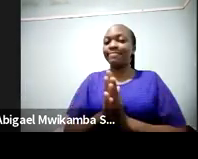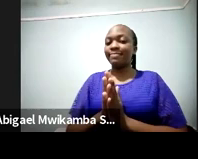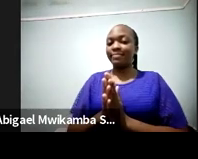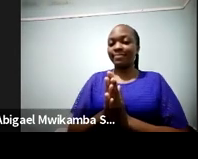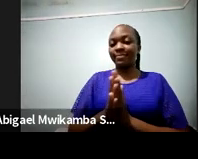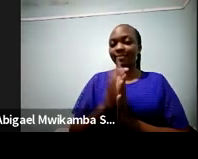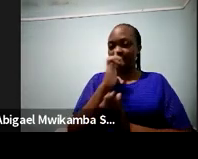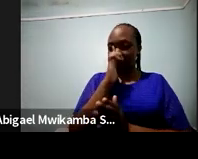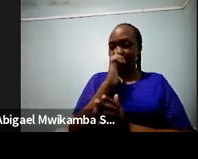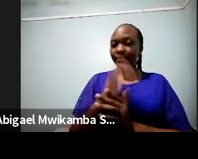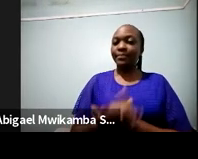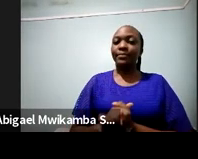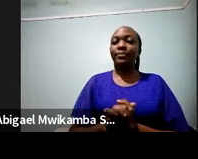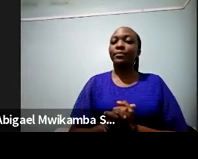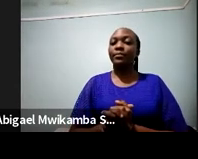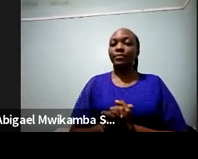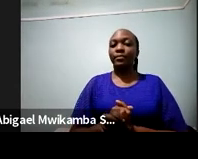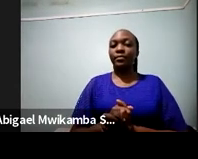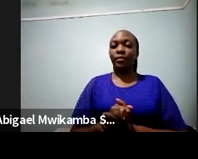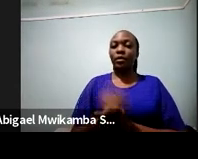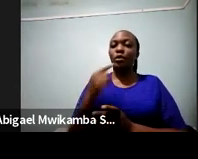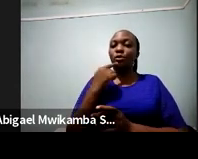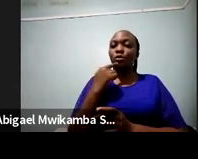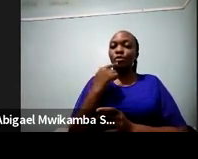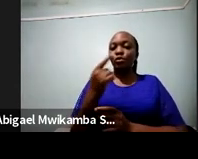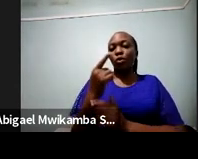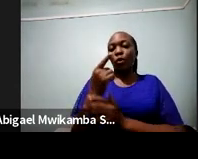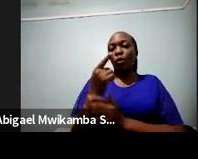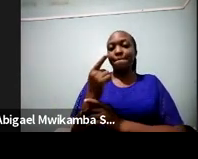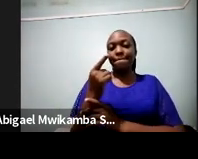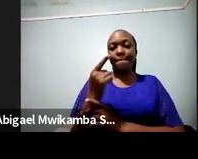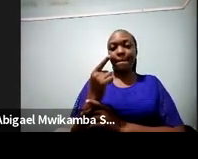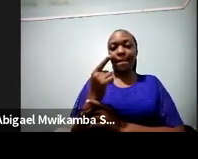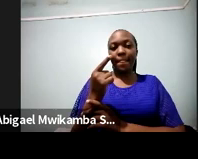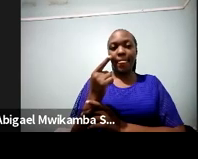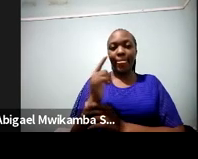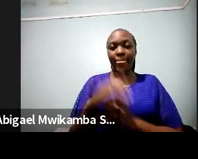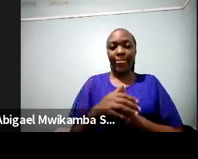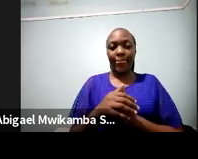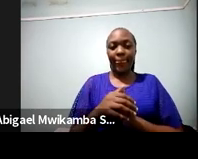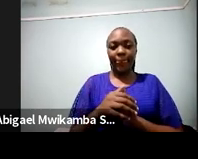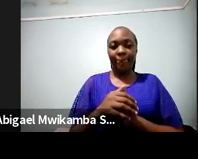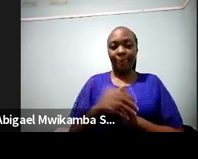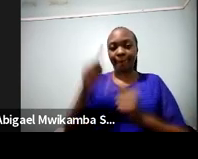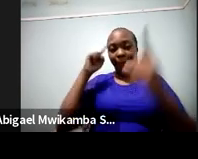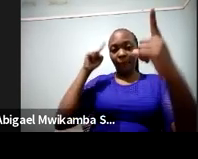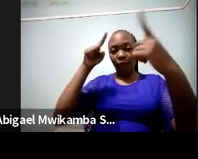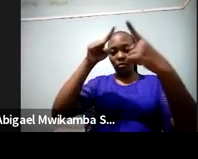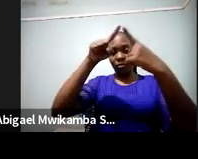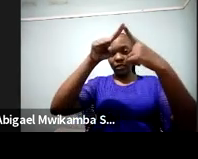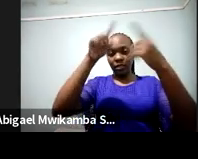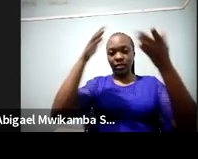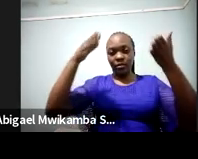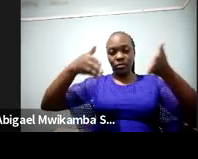So that is as far as who I am. So the objectives of today is targeting you as a young person, as a